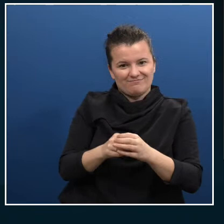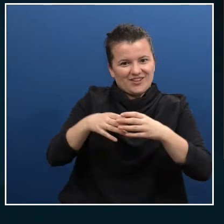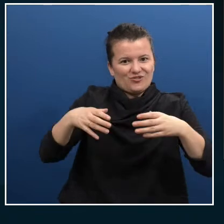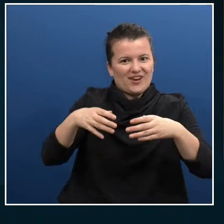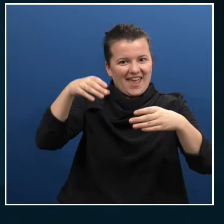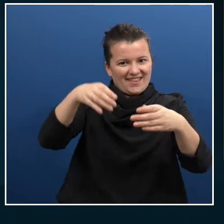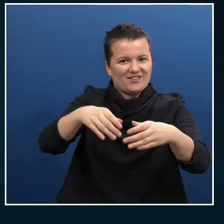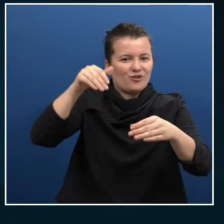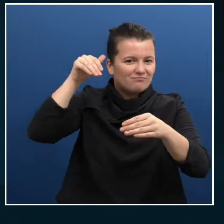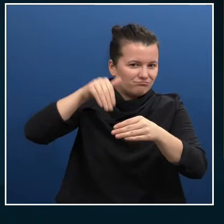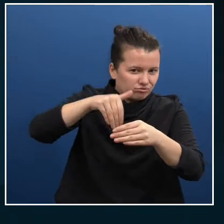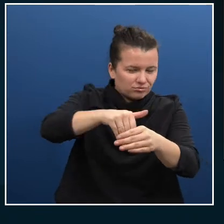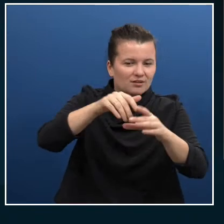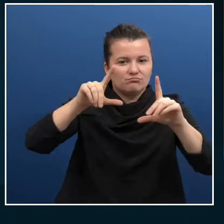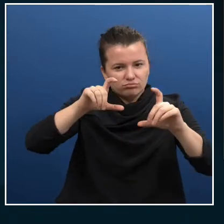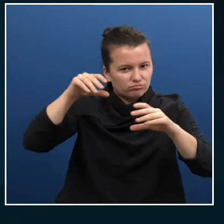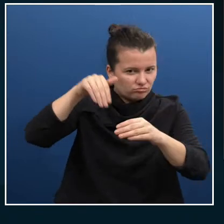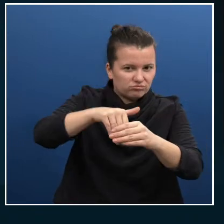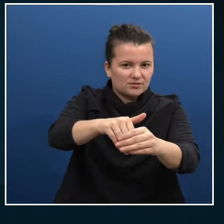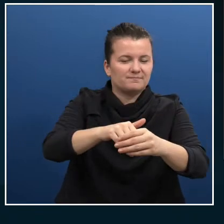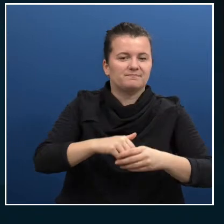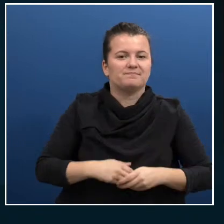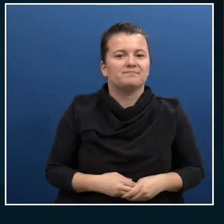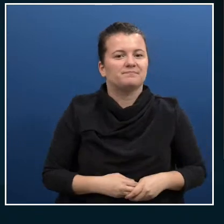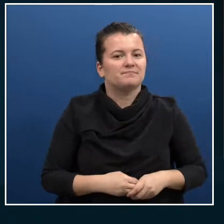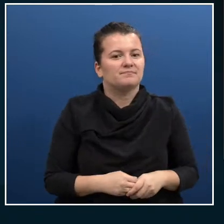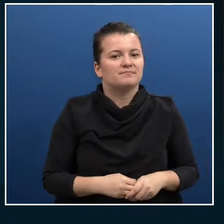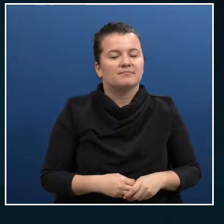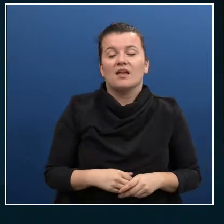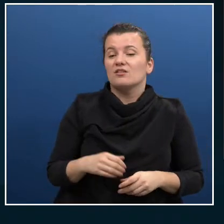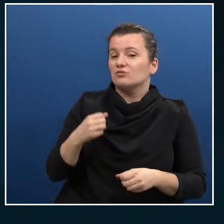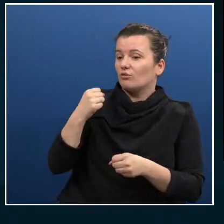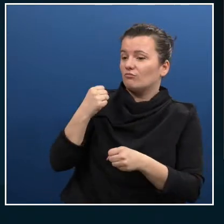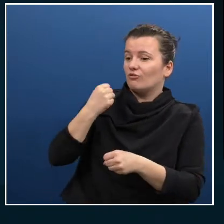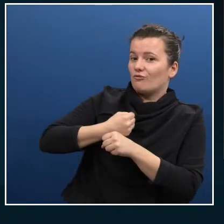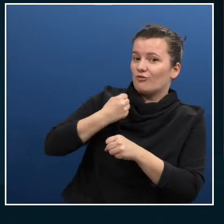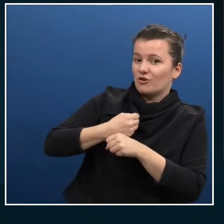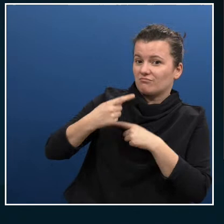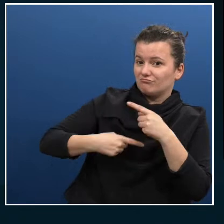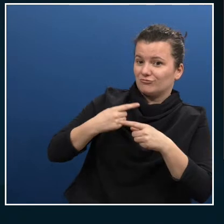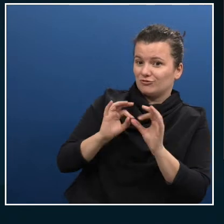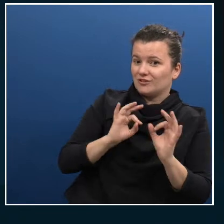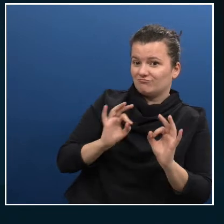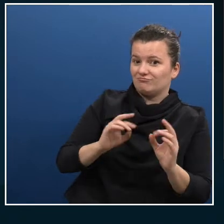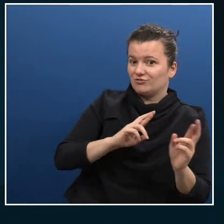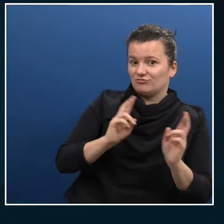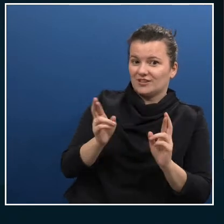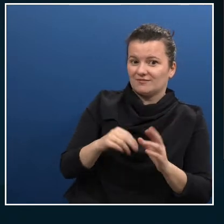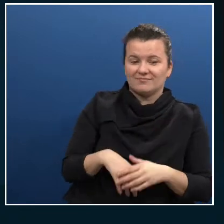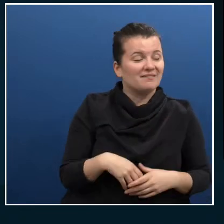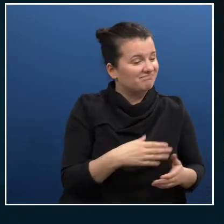So we're production ready. We are, yeah. Let's have some coffee and